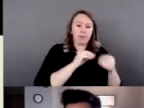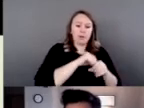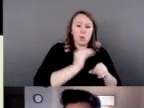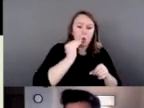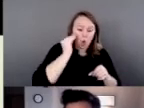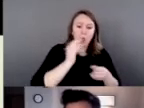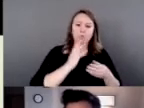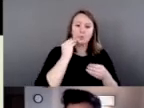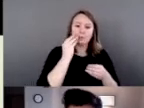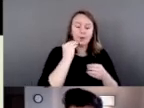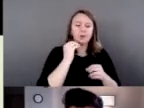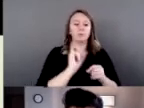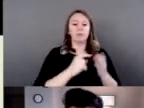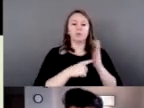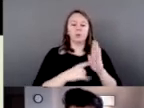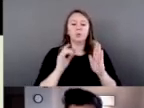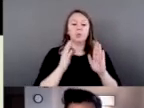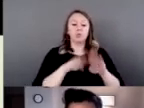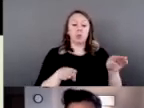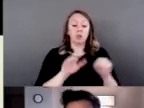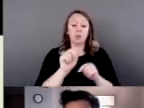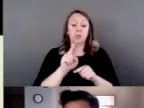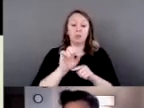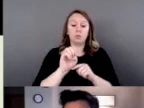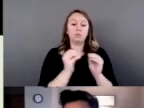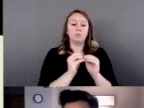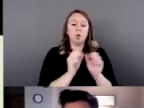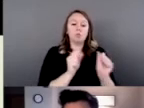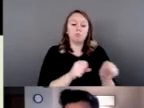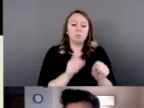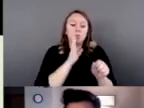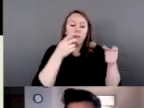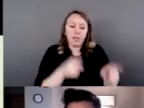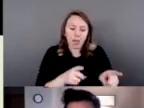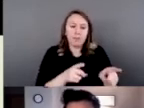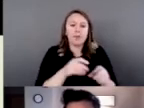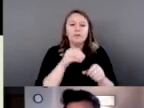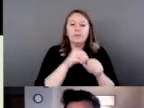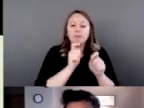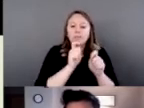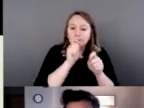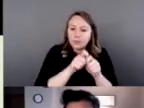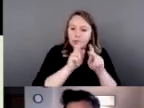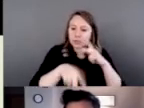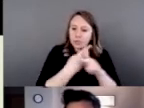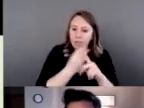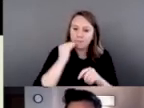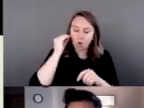more likely to happen in certain types of homes, poor households, single parent